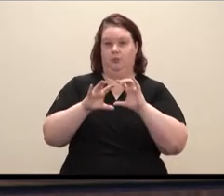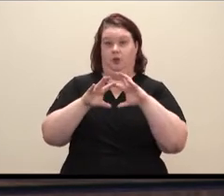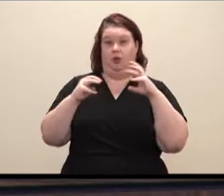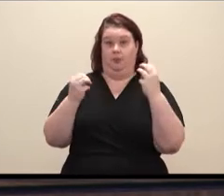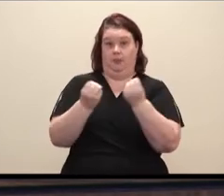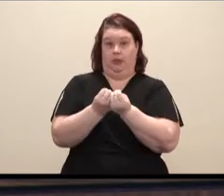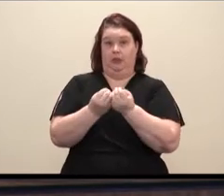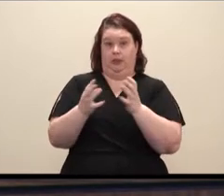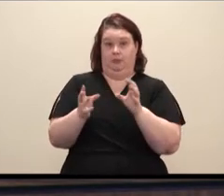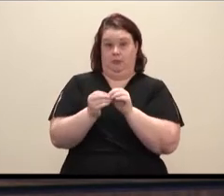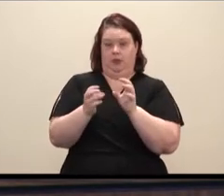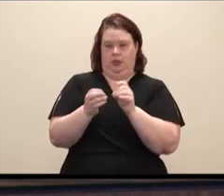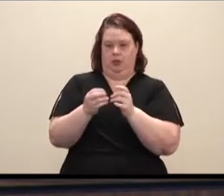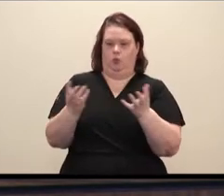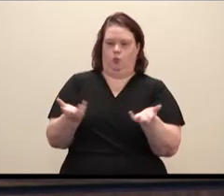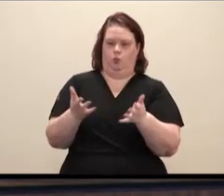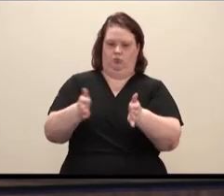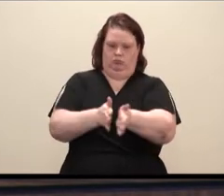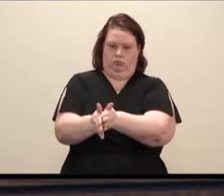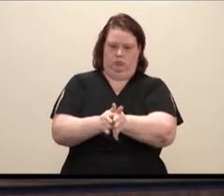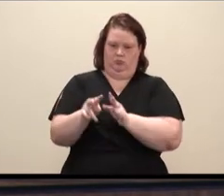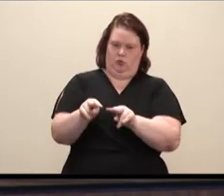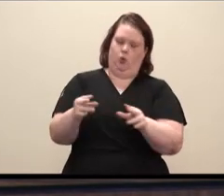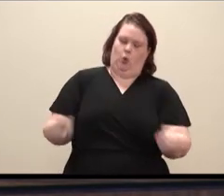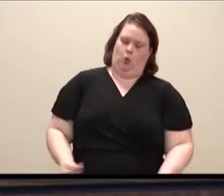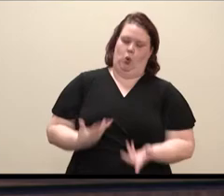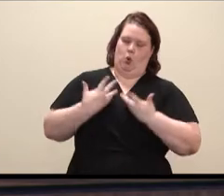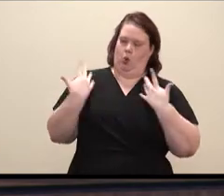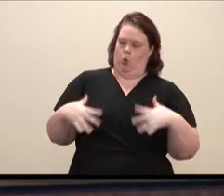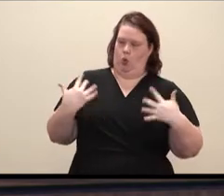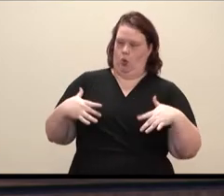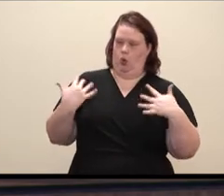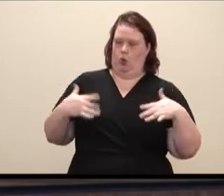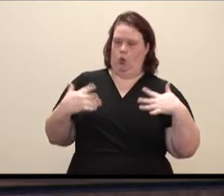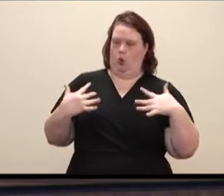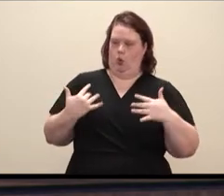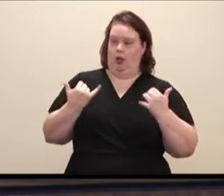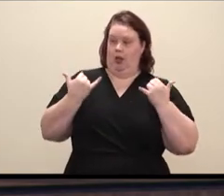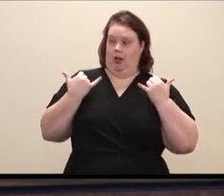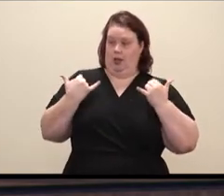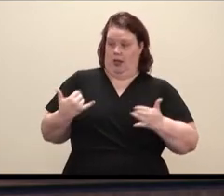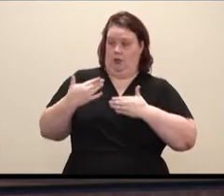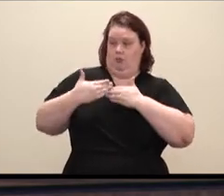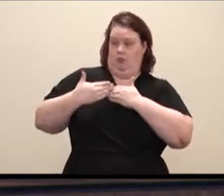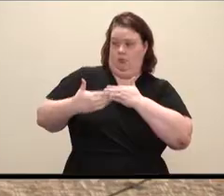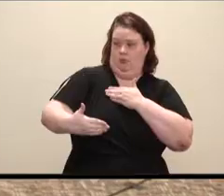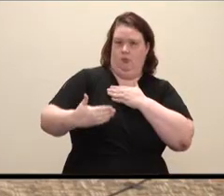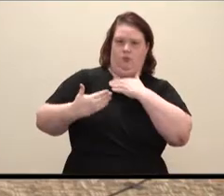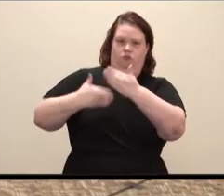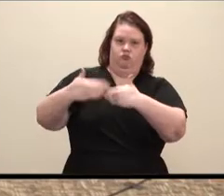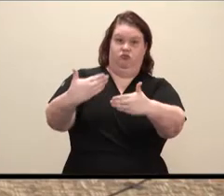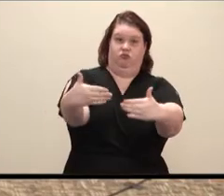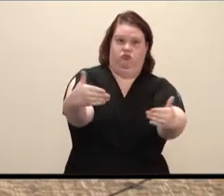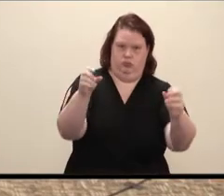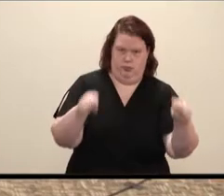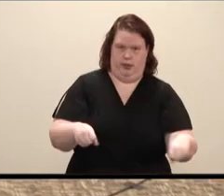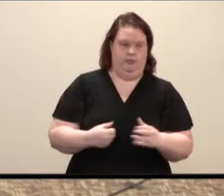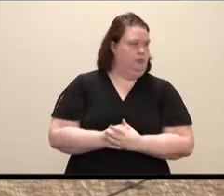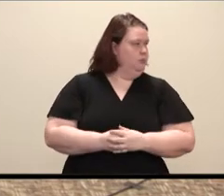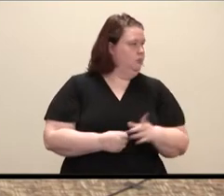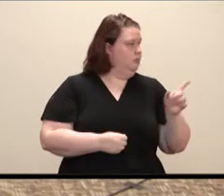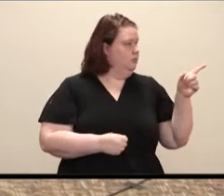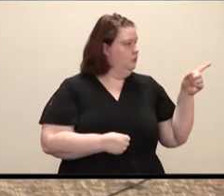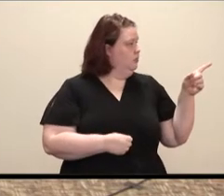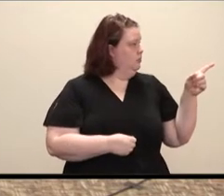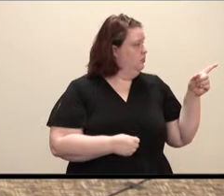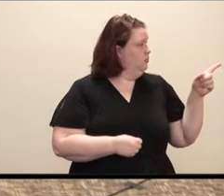really excited. I think we're starting to gain some good momentum here. So, and I don't disagree with anything anybody